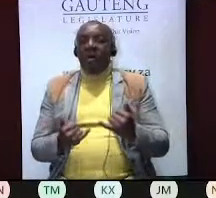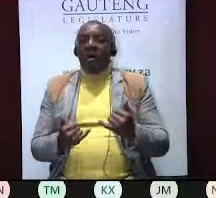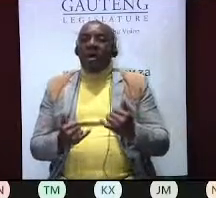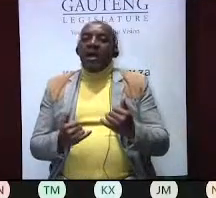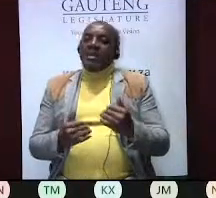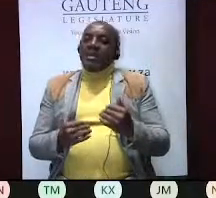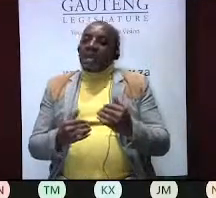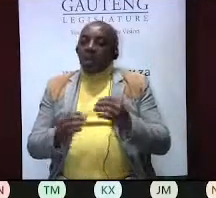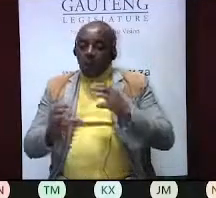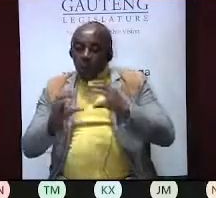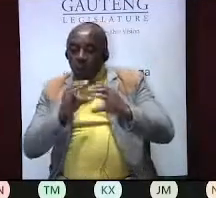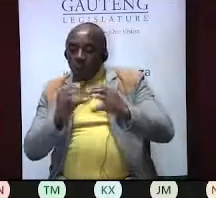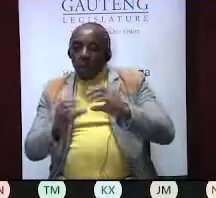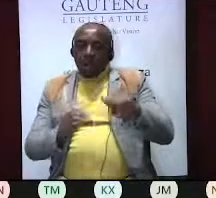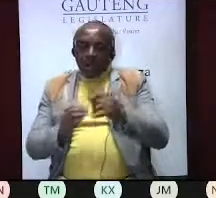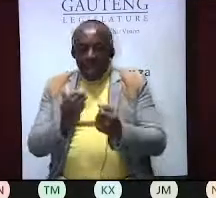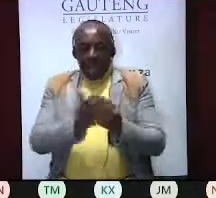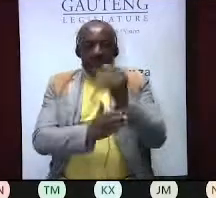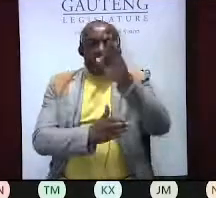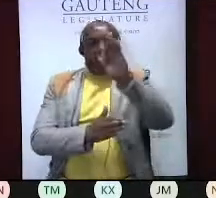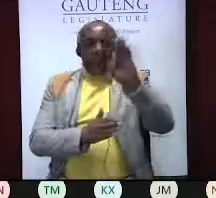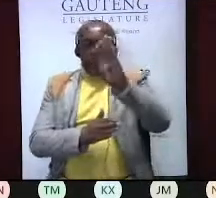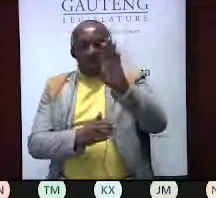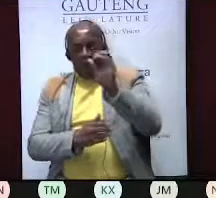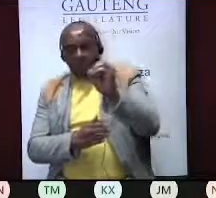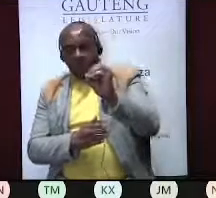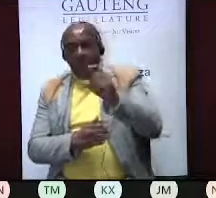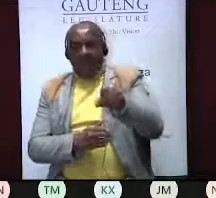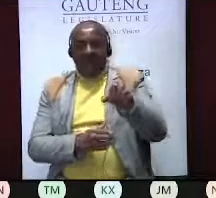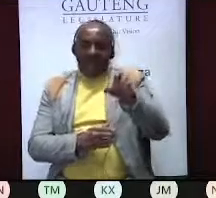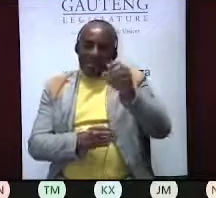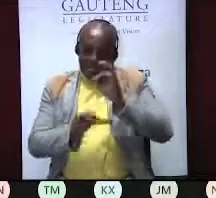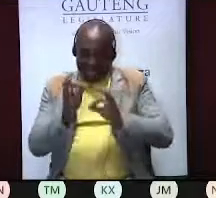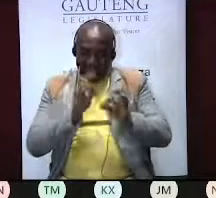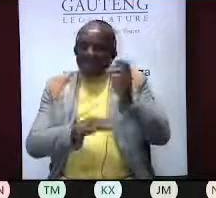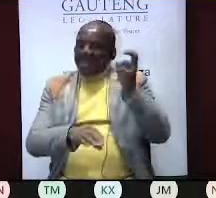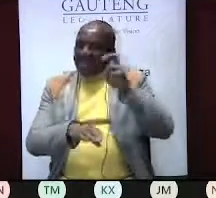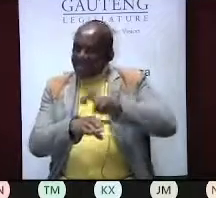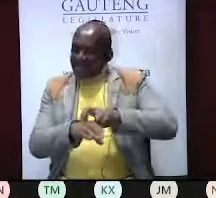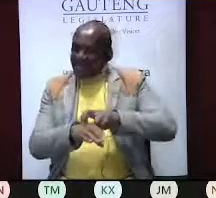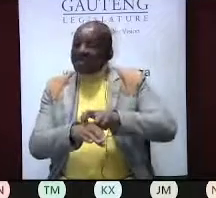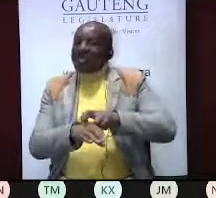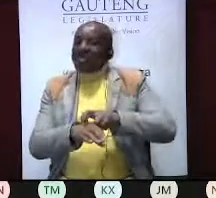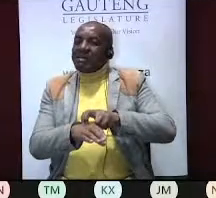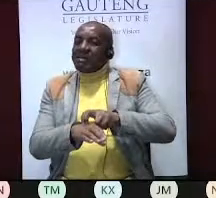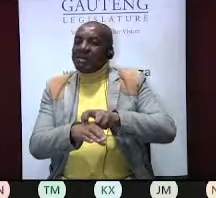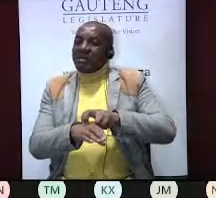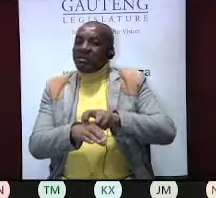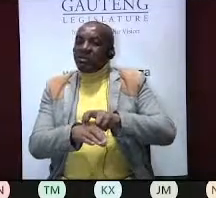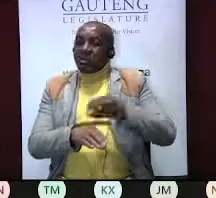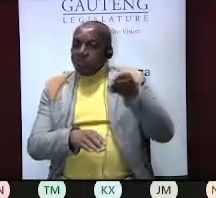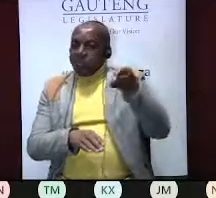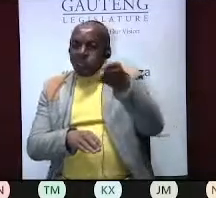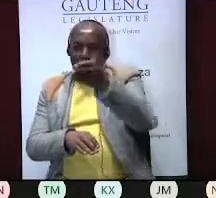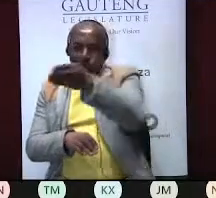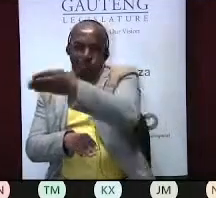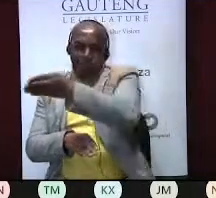by faith-based organizations have already overemphasized the fact that they need to be streamlined into all